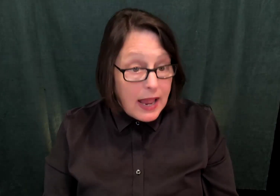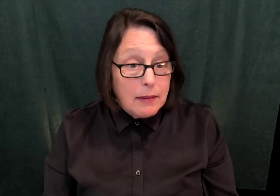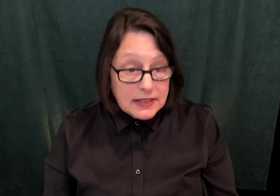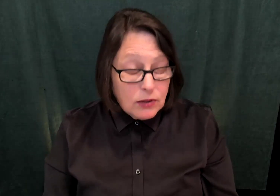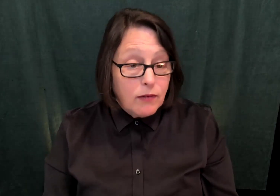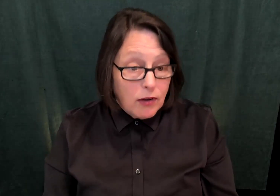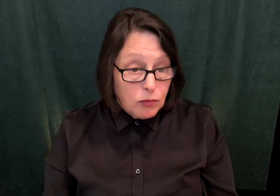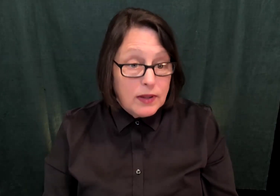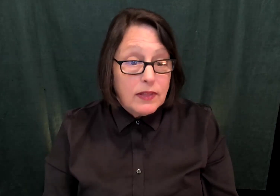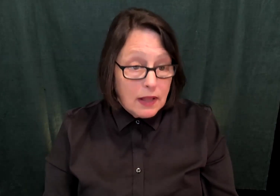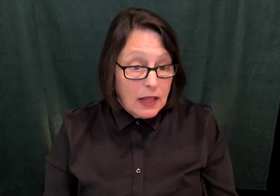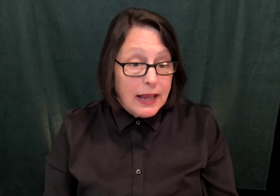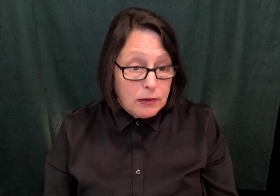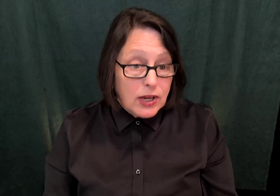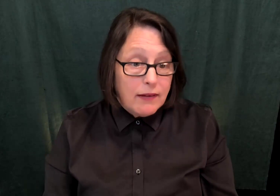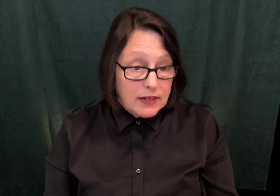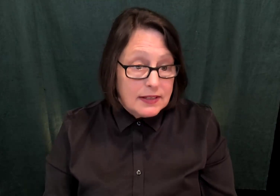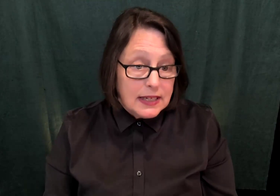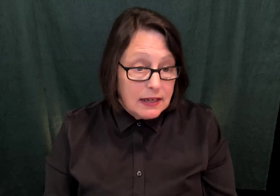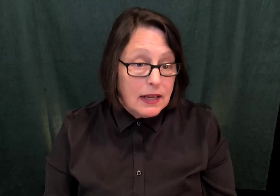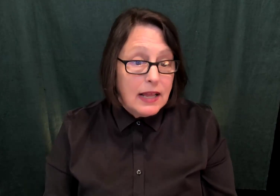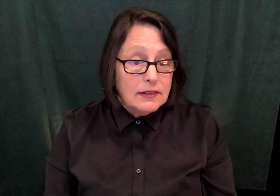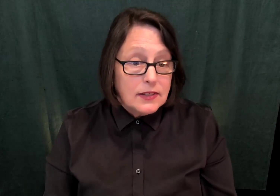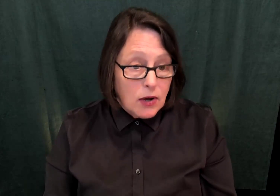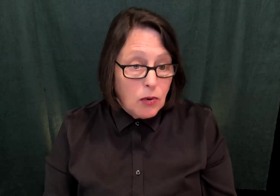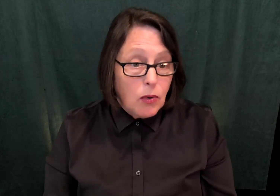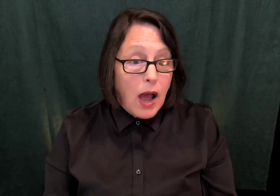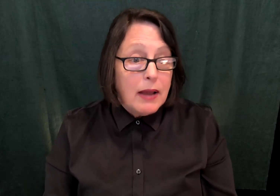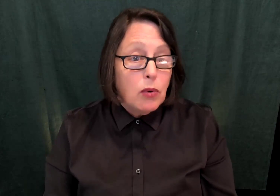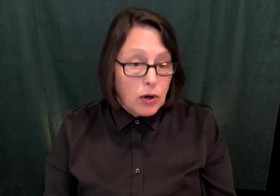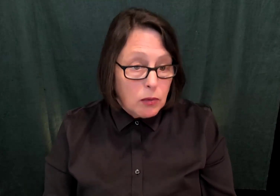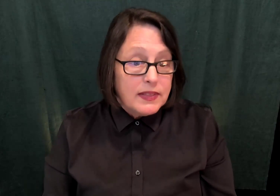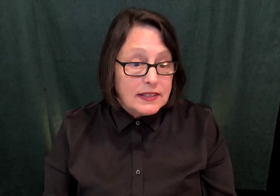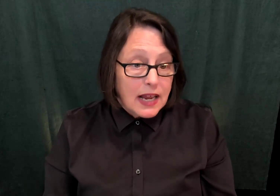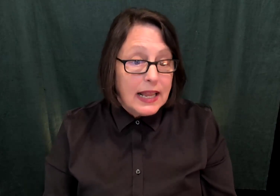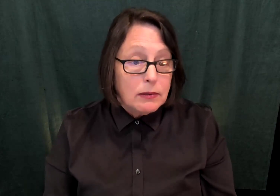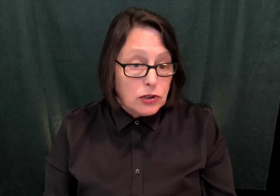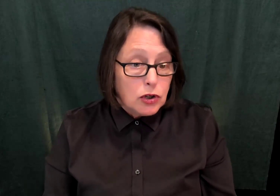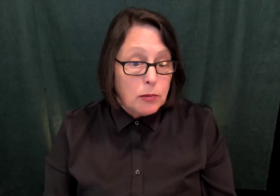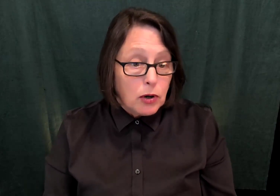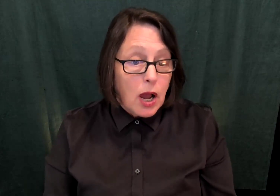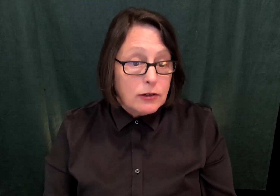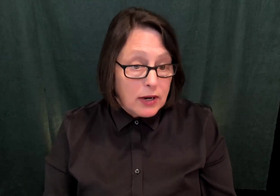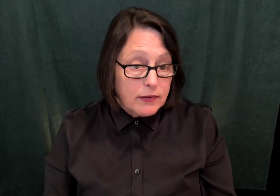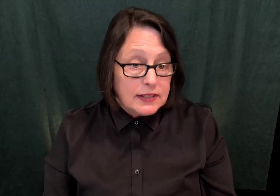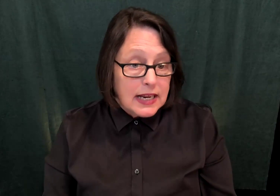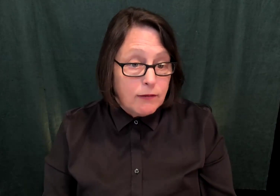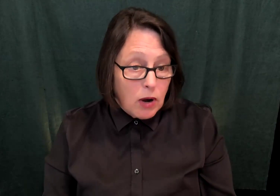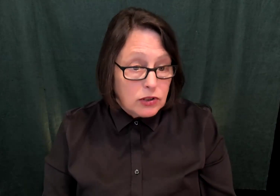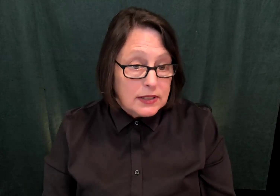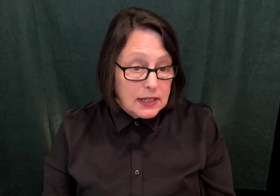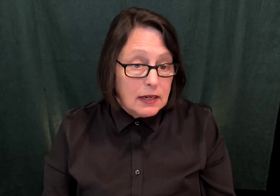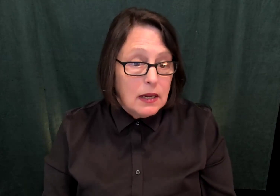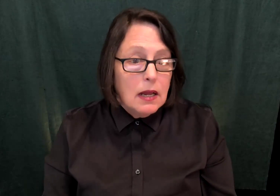And I am still involved with language advocacy. And so I work with the sign language interpreter contract for the state